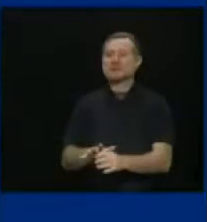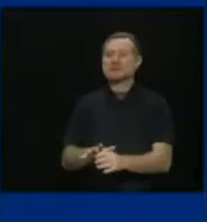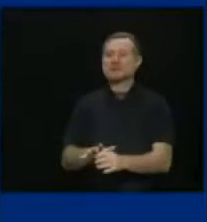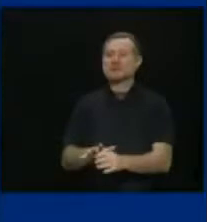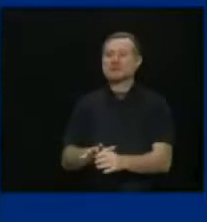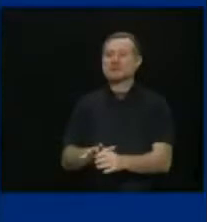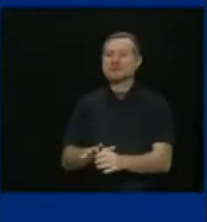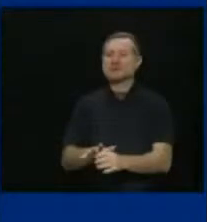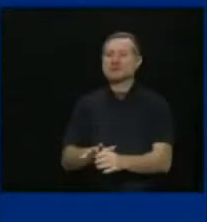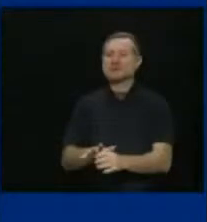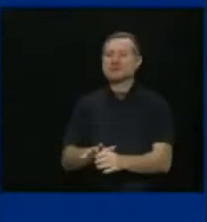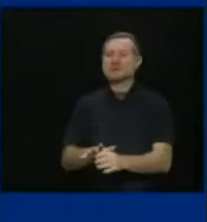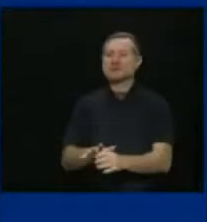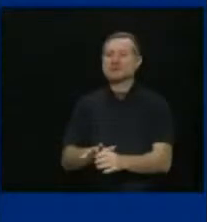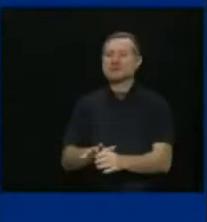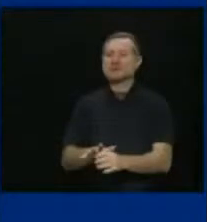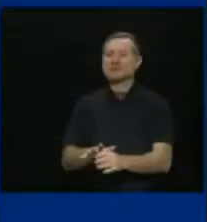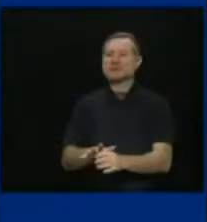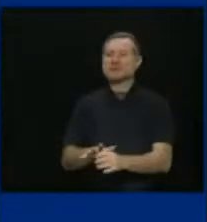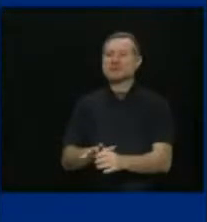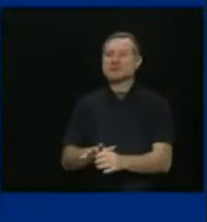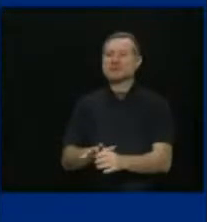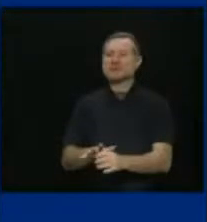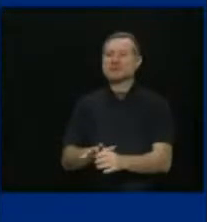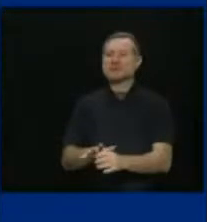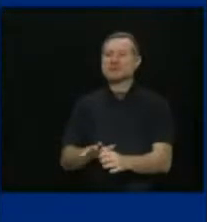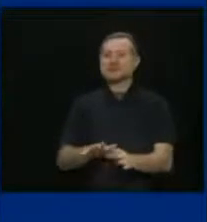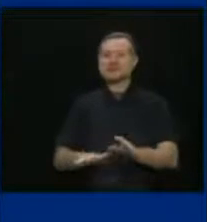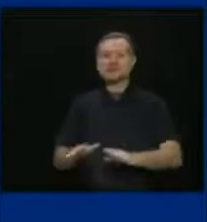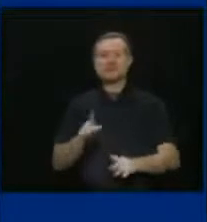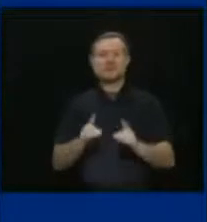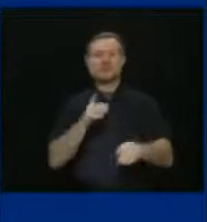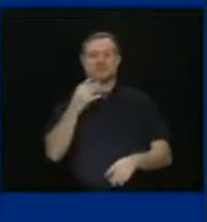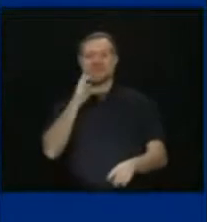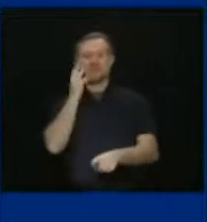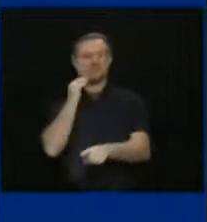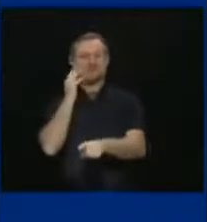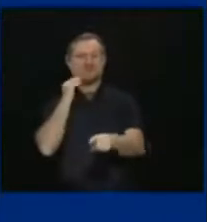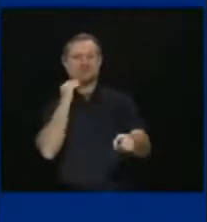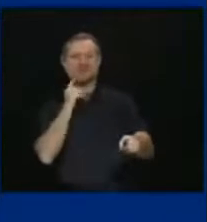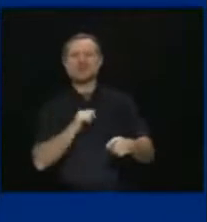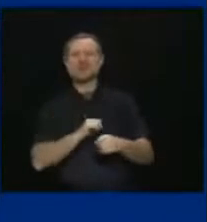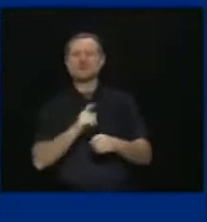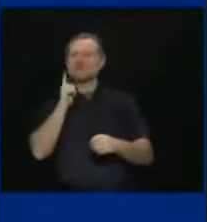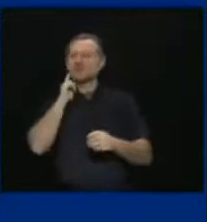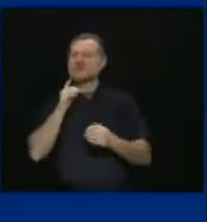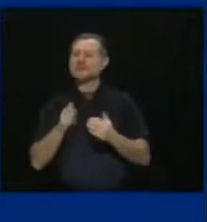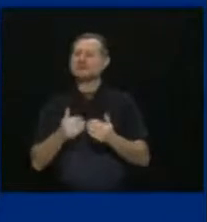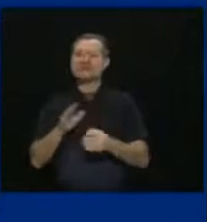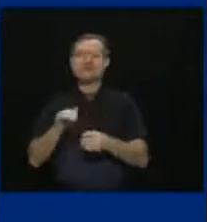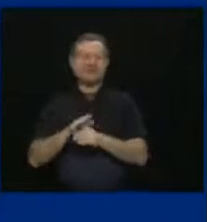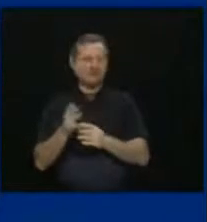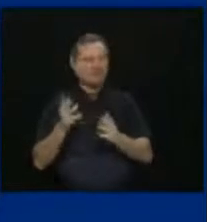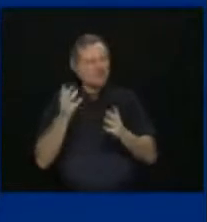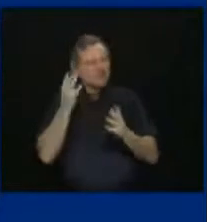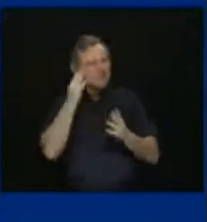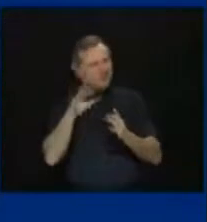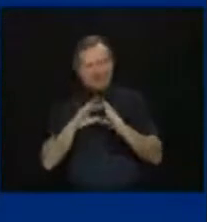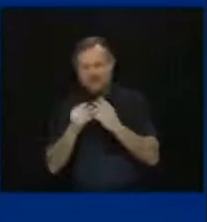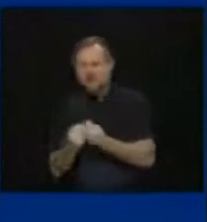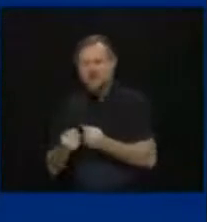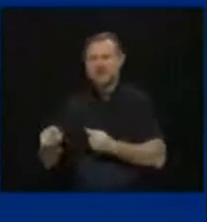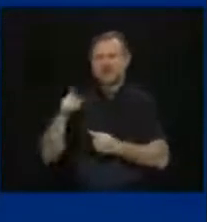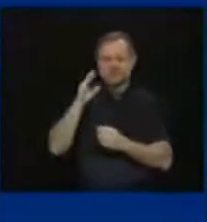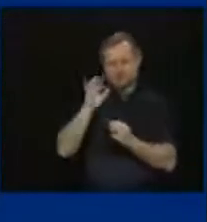You mean like that? The state could not do that. That would be something. Easier on them and their families. Yep. To let them know that there should not